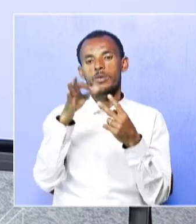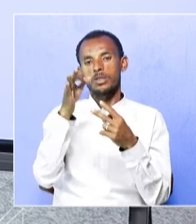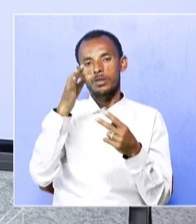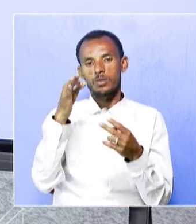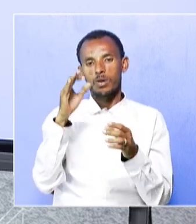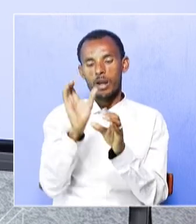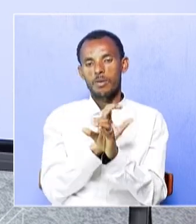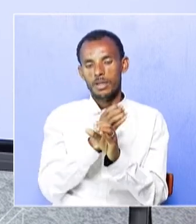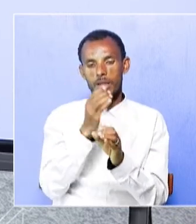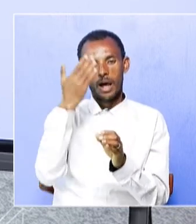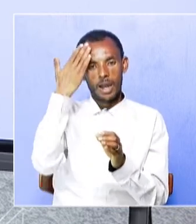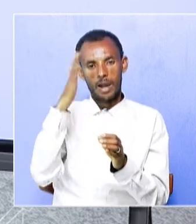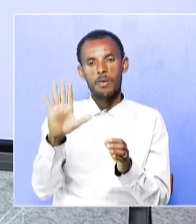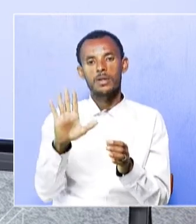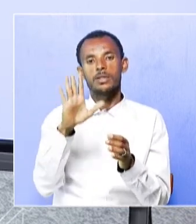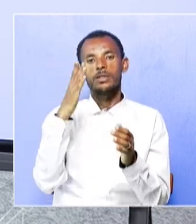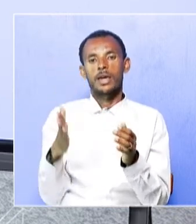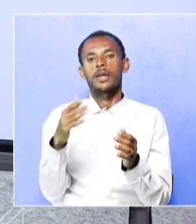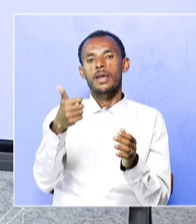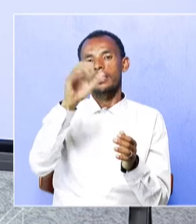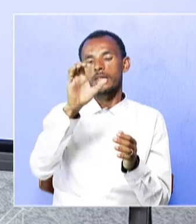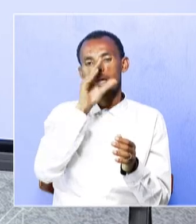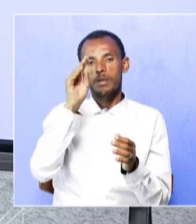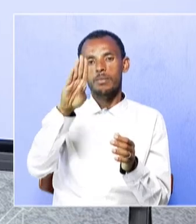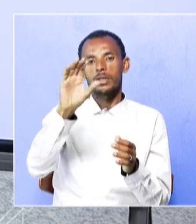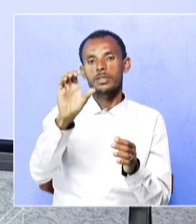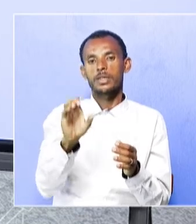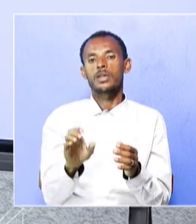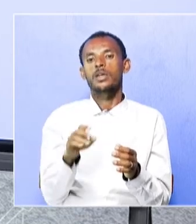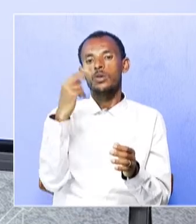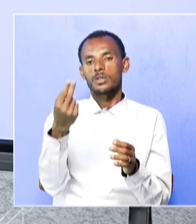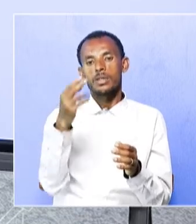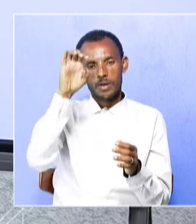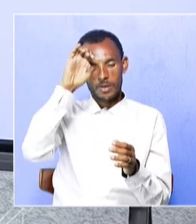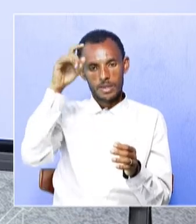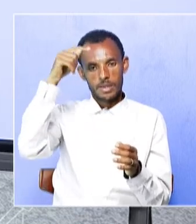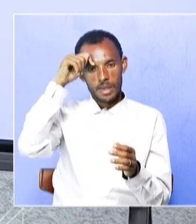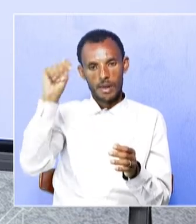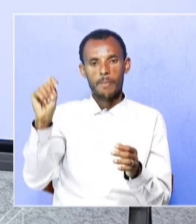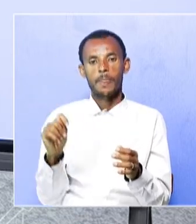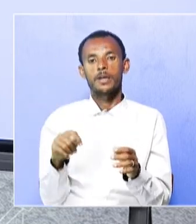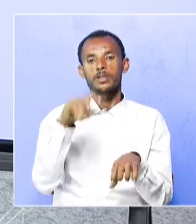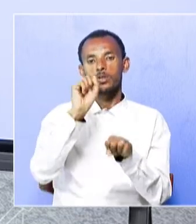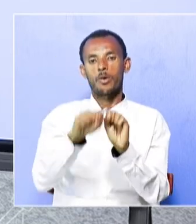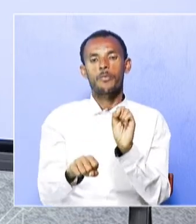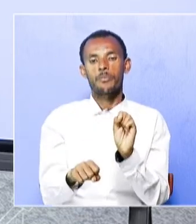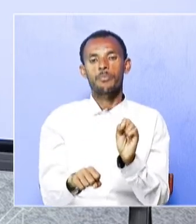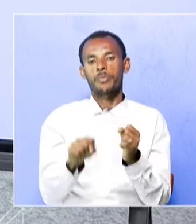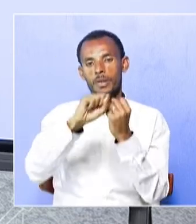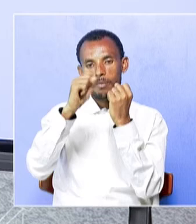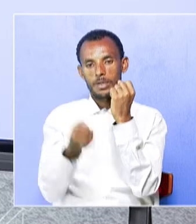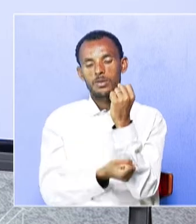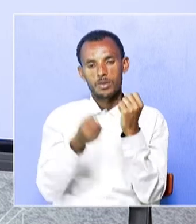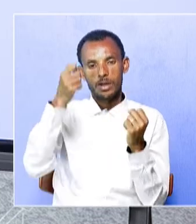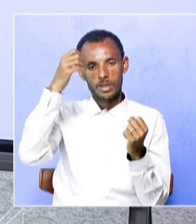unknown sides AC and BC except applying the Euclid's theorem, right? So based on